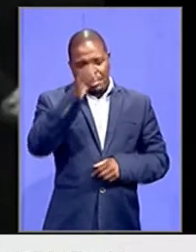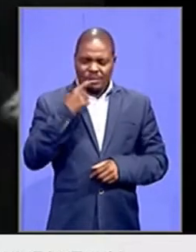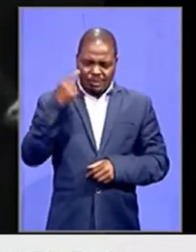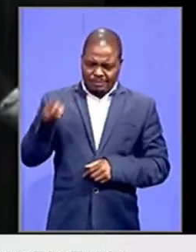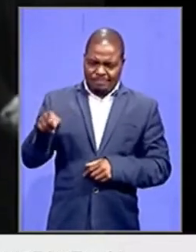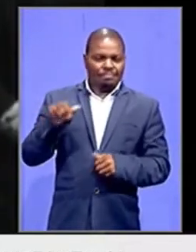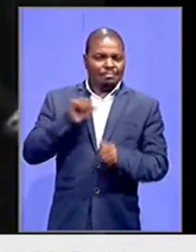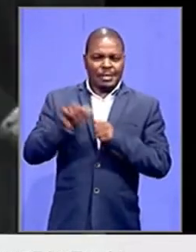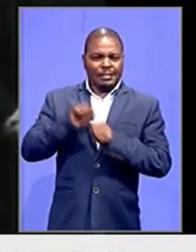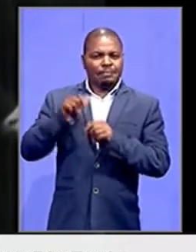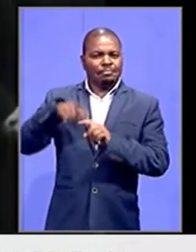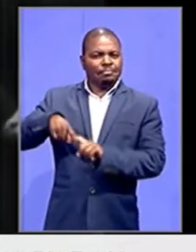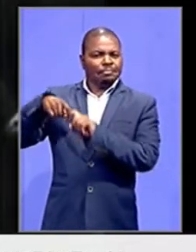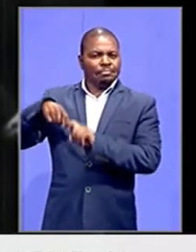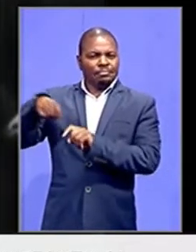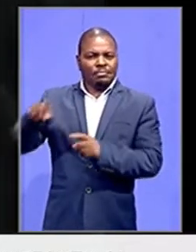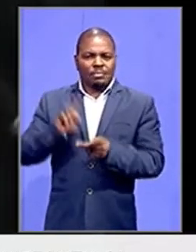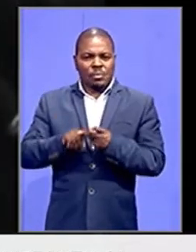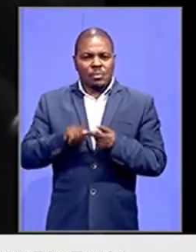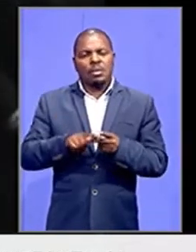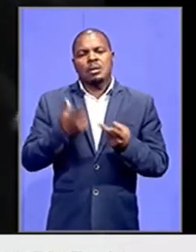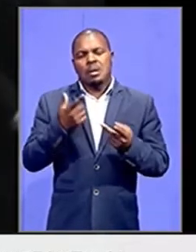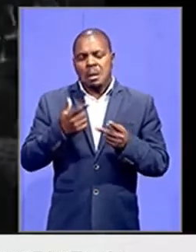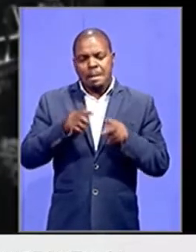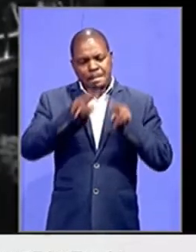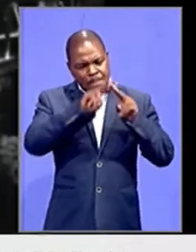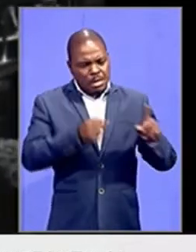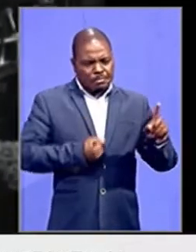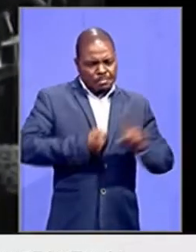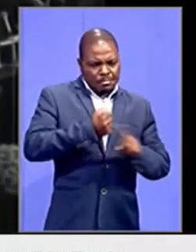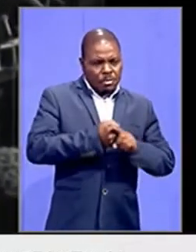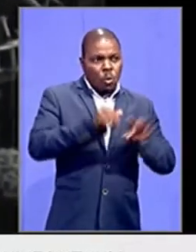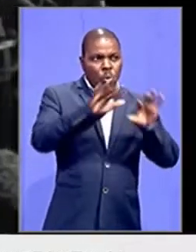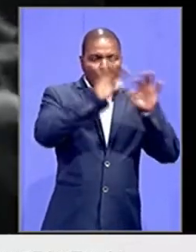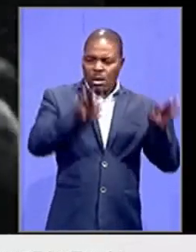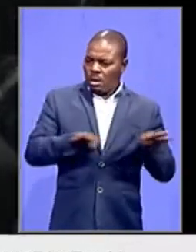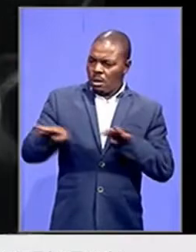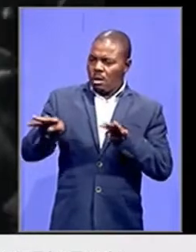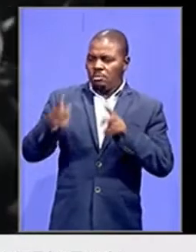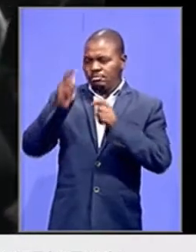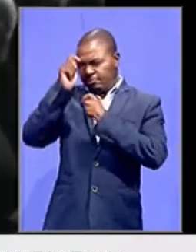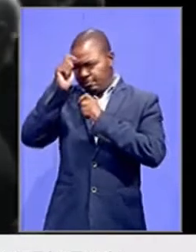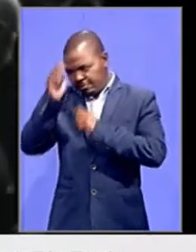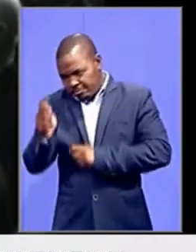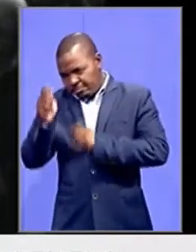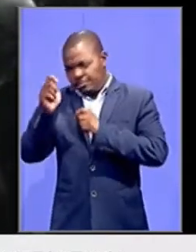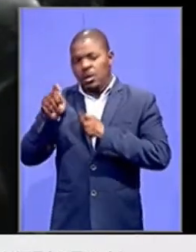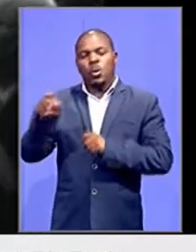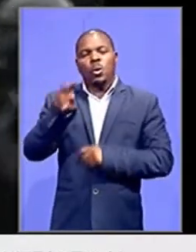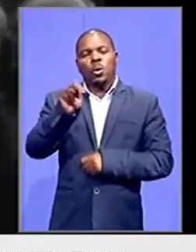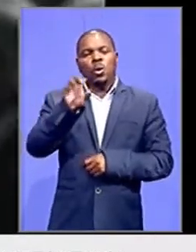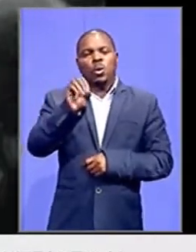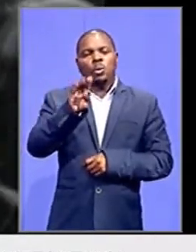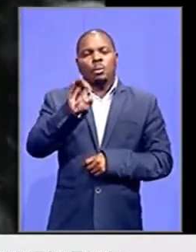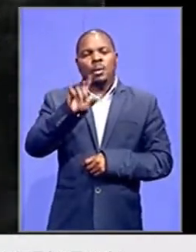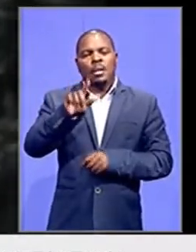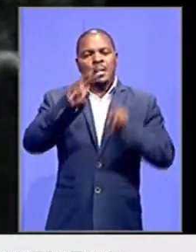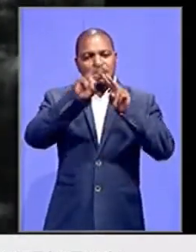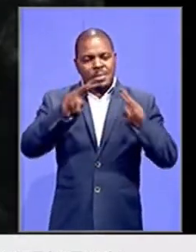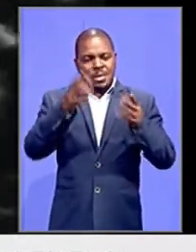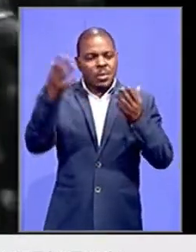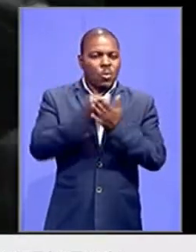a go nna kgatlhano le tiriso dikgoka a ne a dira gore a tlotlomadiwe lefatshe ka bophara le go fenya kabo ya Nobel Peace ka